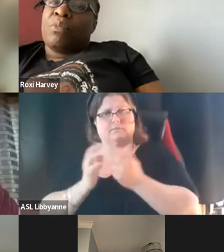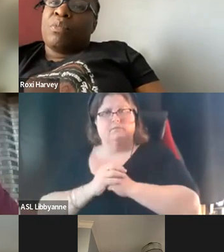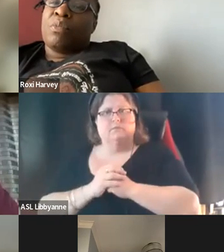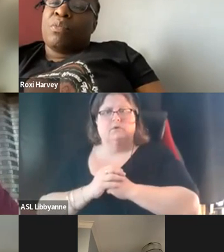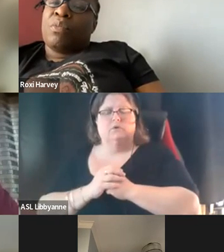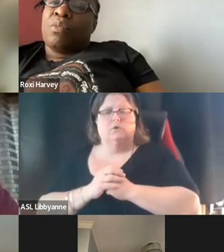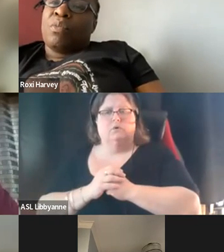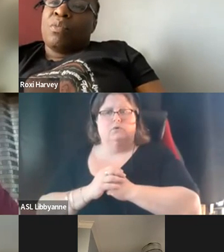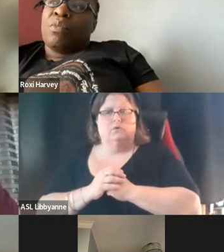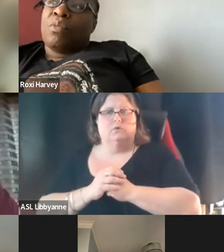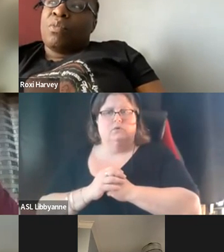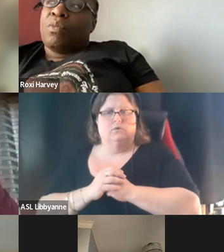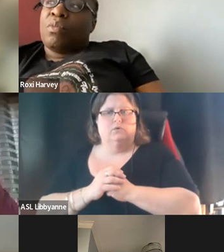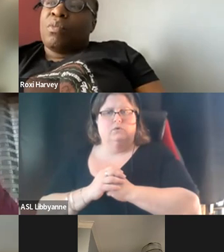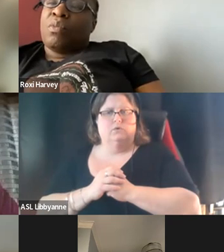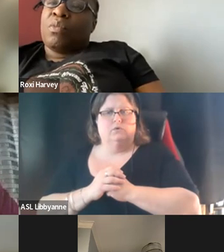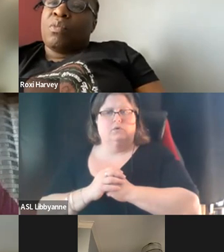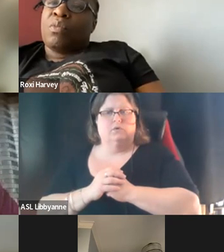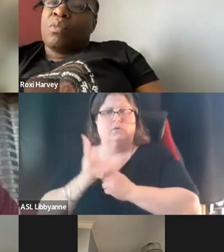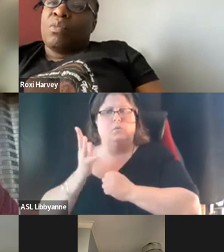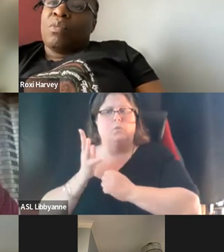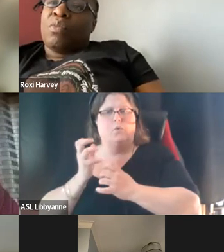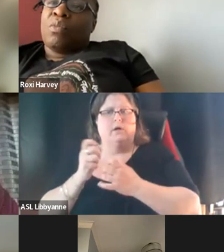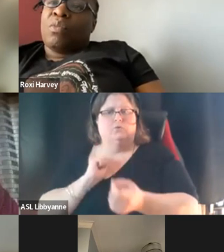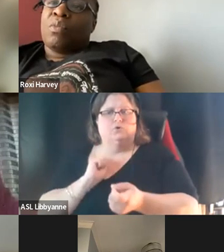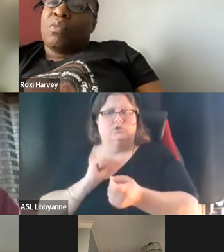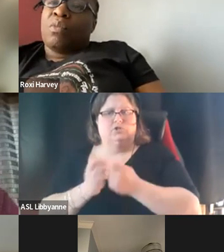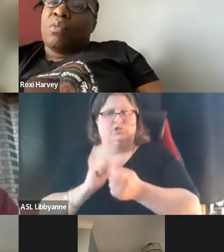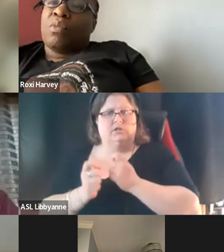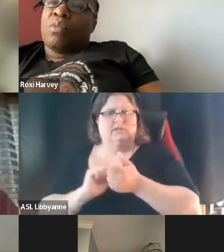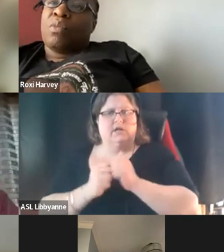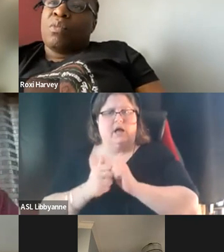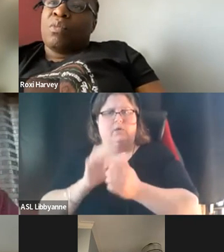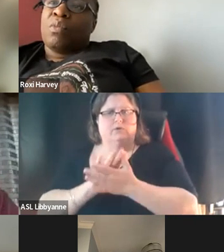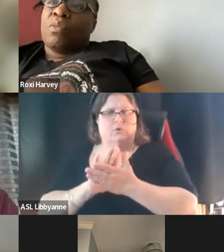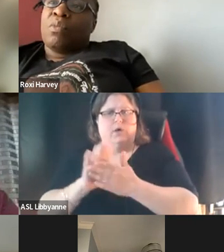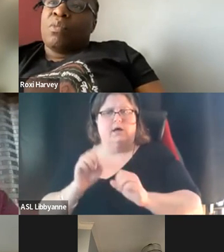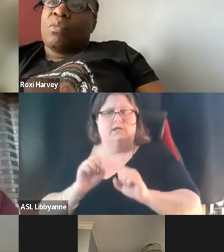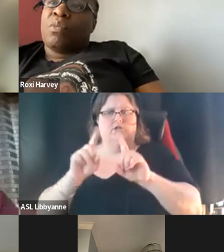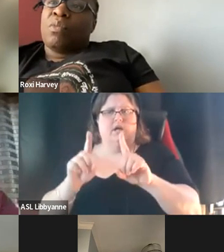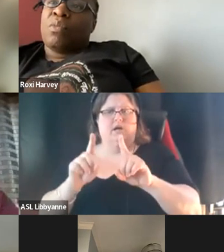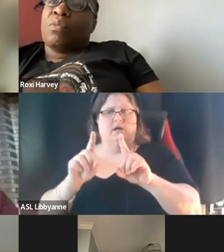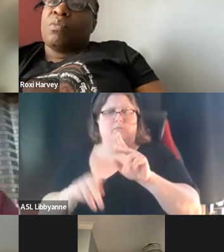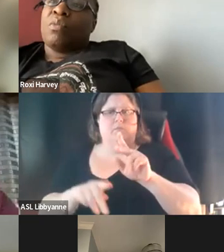changing the way that the schools educate people for inclusion, et cetera.